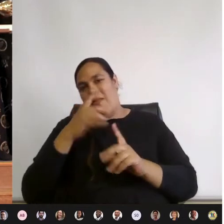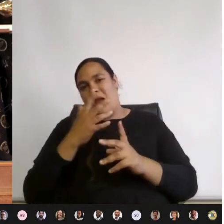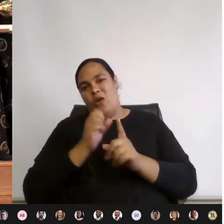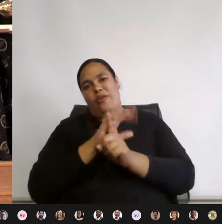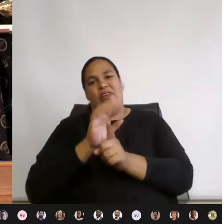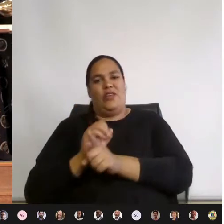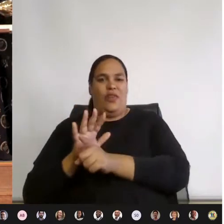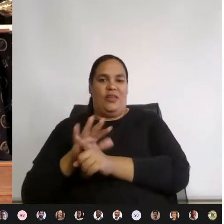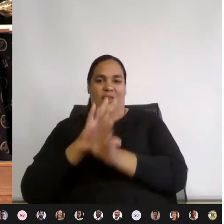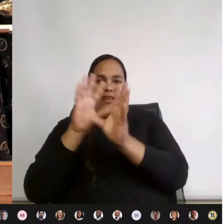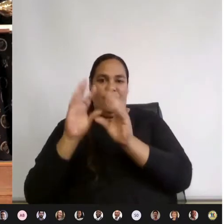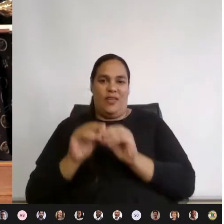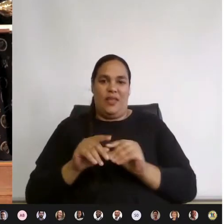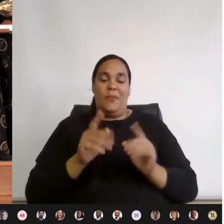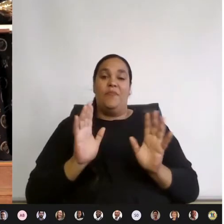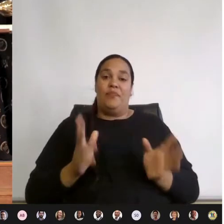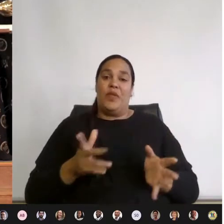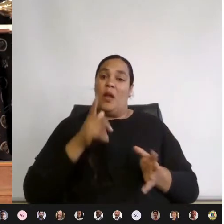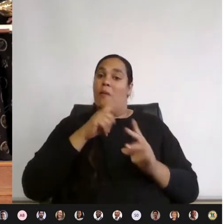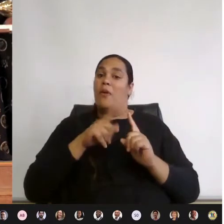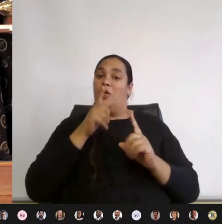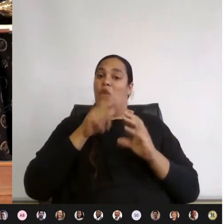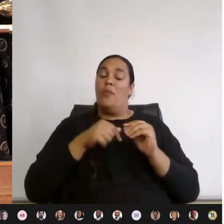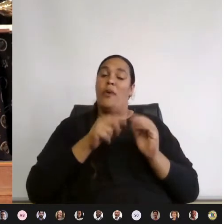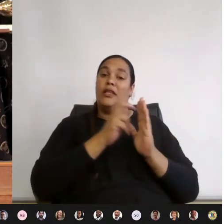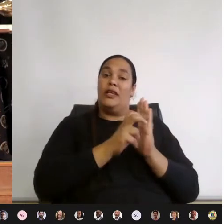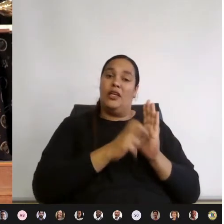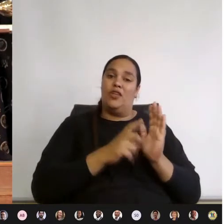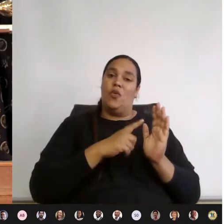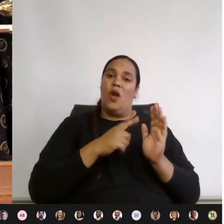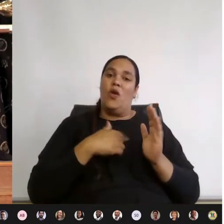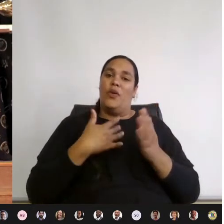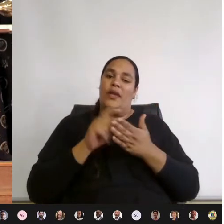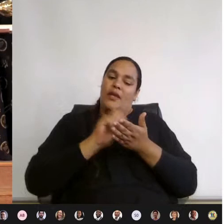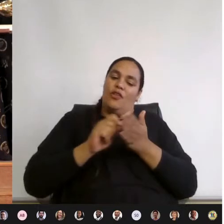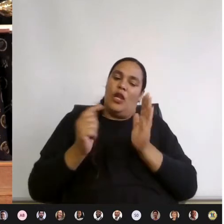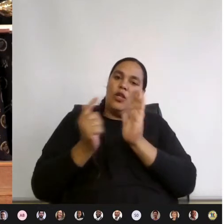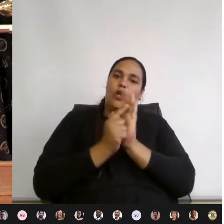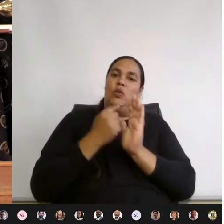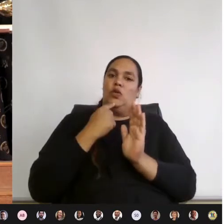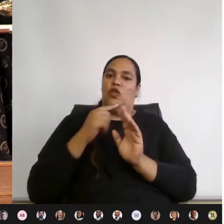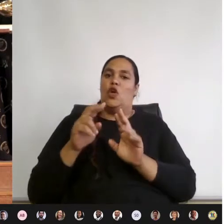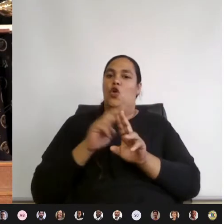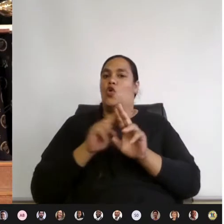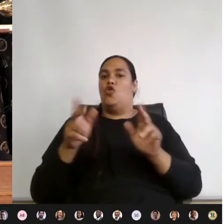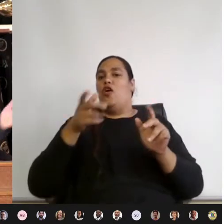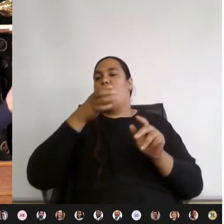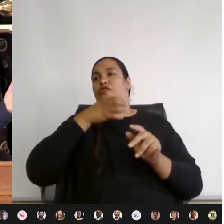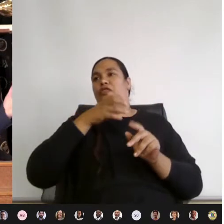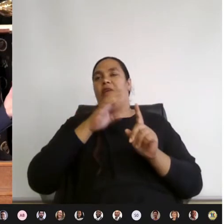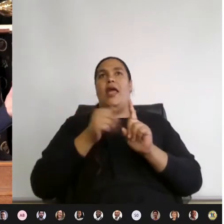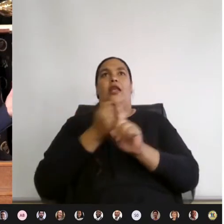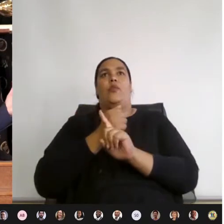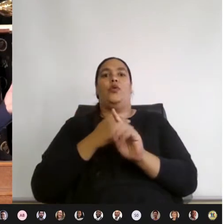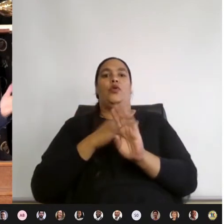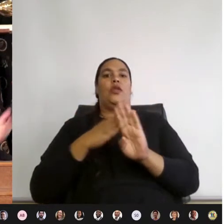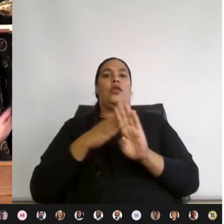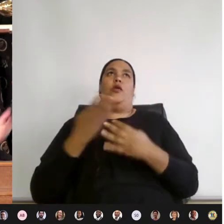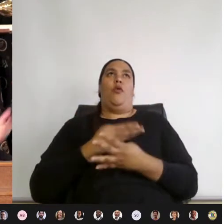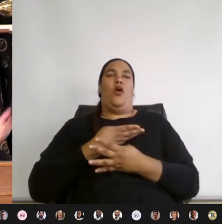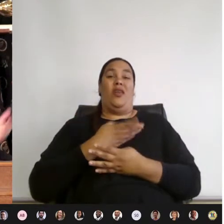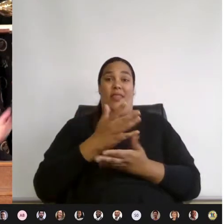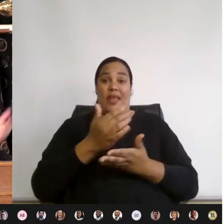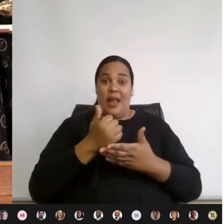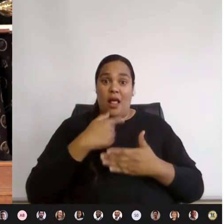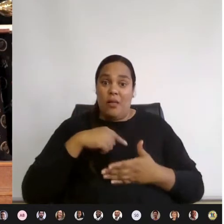that is also not really talking about regulation, because we can actually write a law that says you will not drink and abuse anybody. That's not going to help us. What's